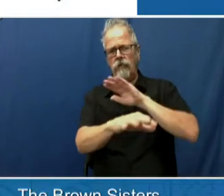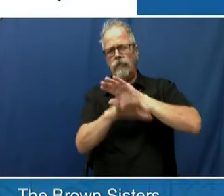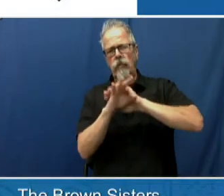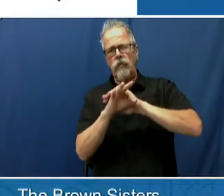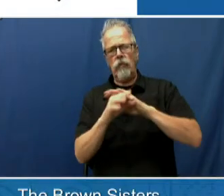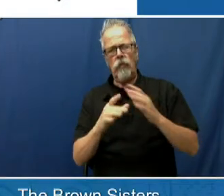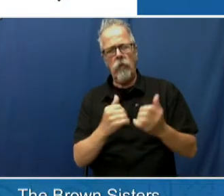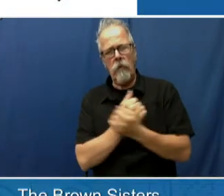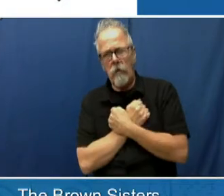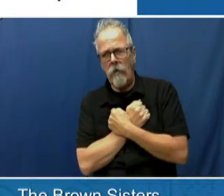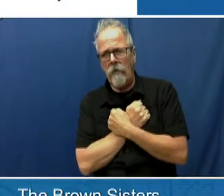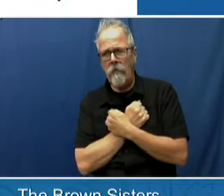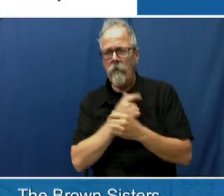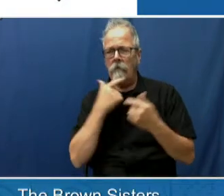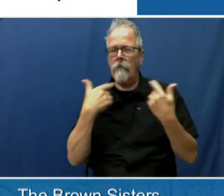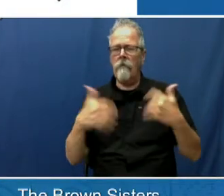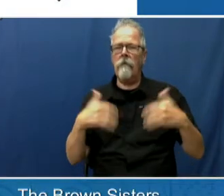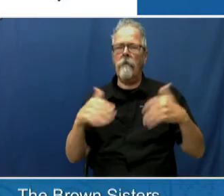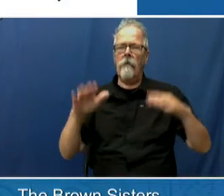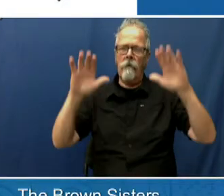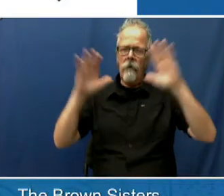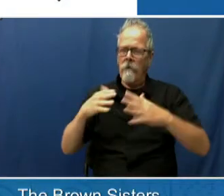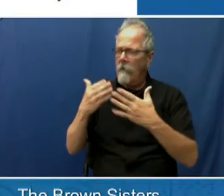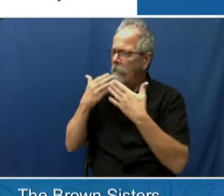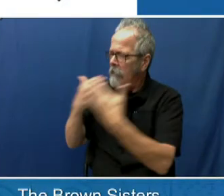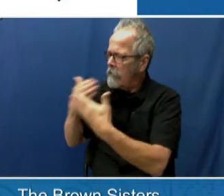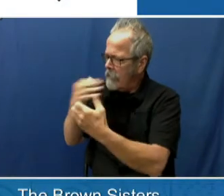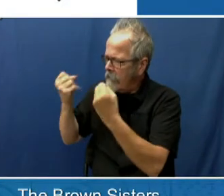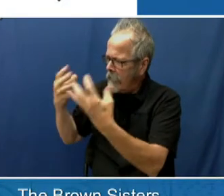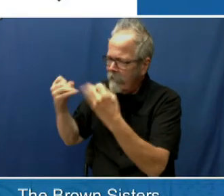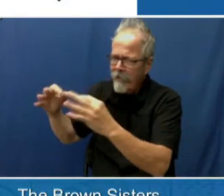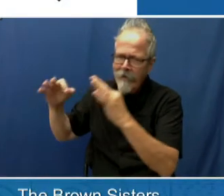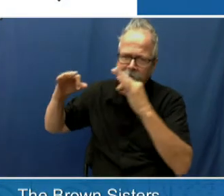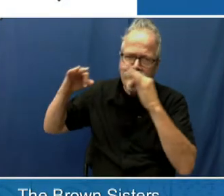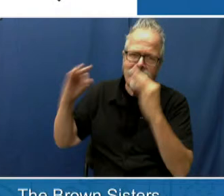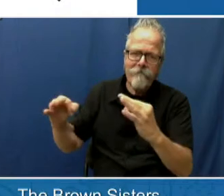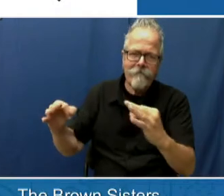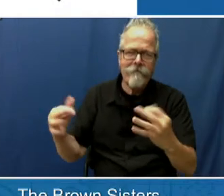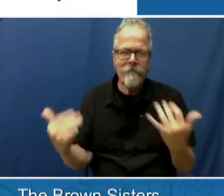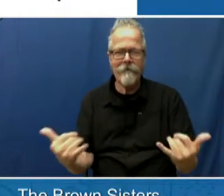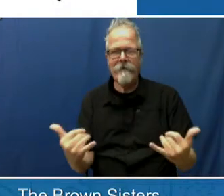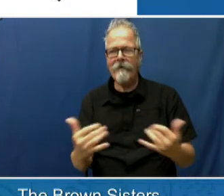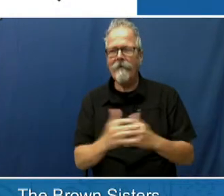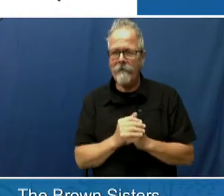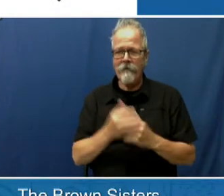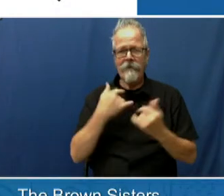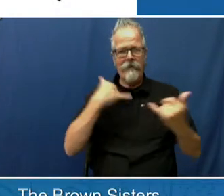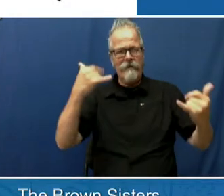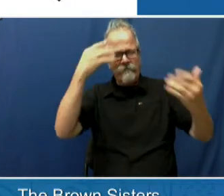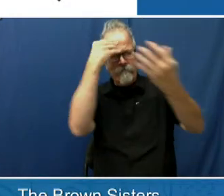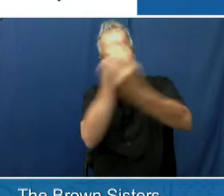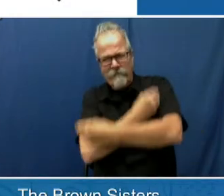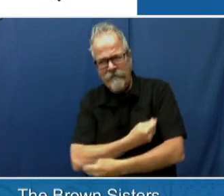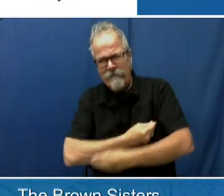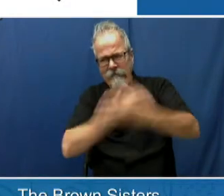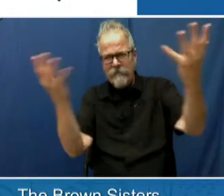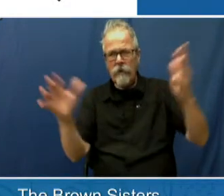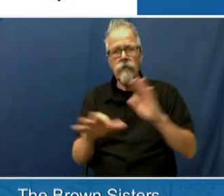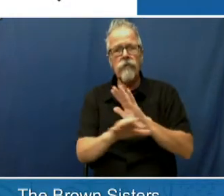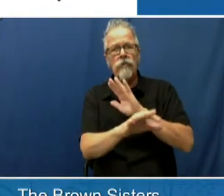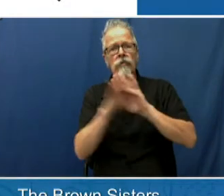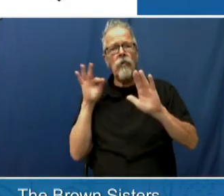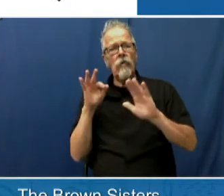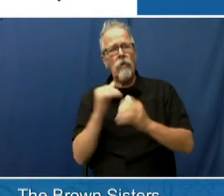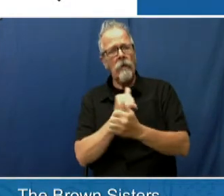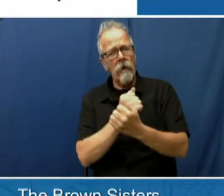being here. So today we're here with a simple message. We're here to choose love and to continue the work